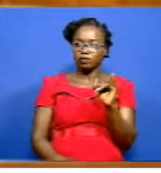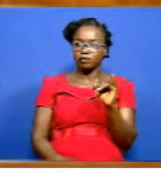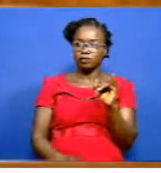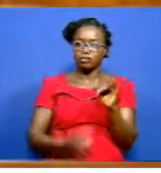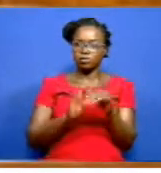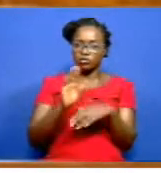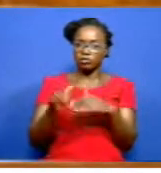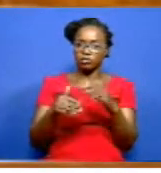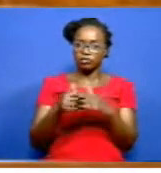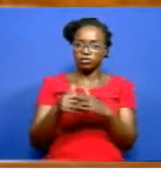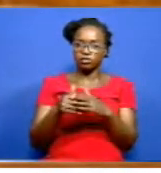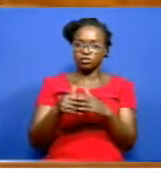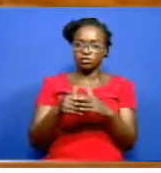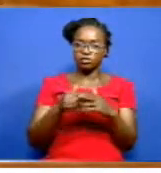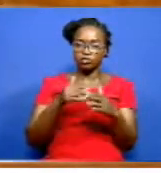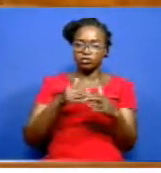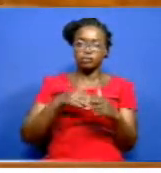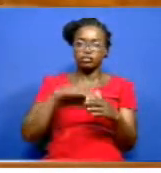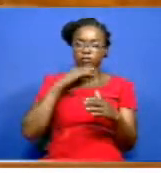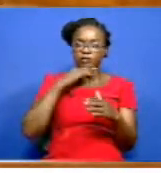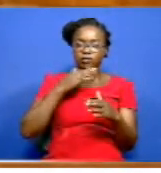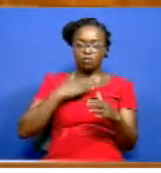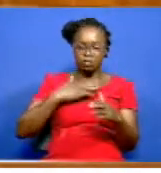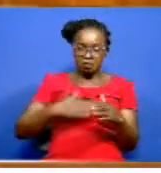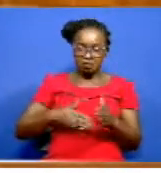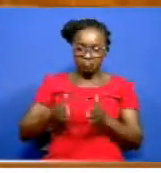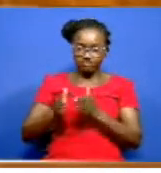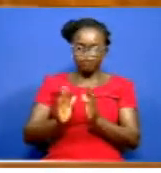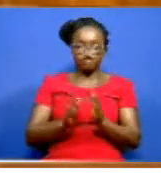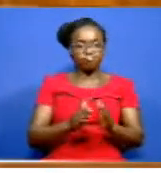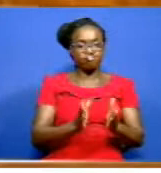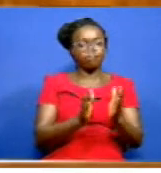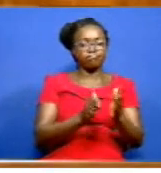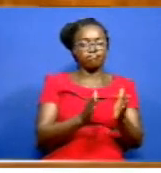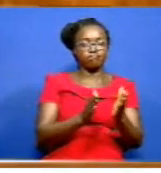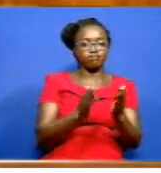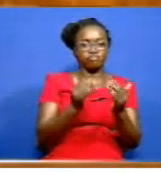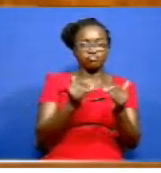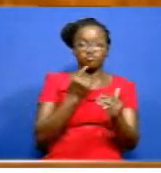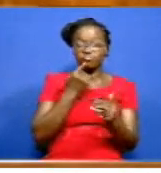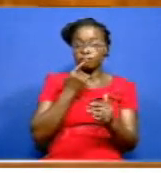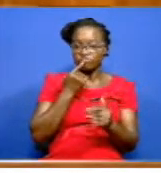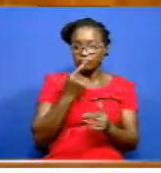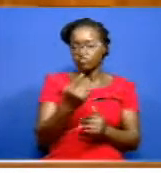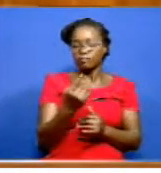all morgues or mortuaries are hereby directed